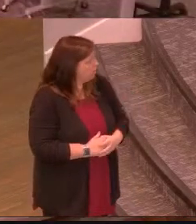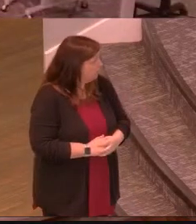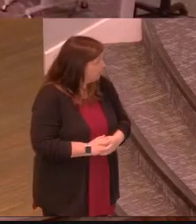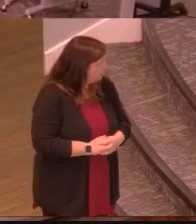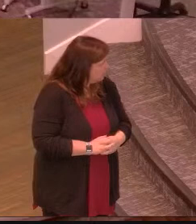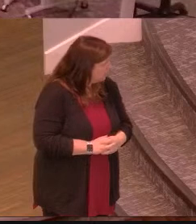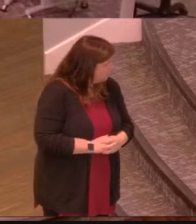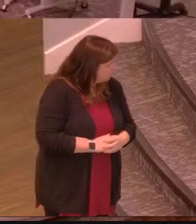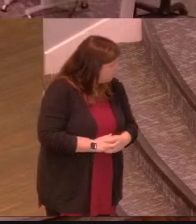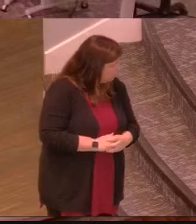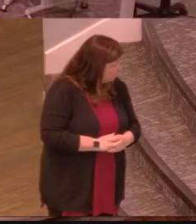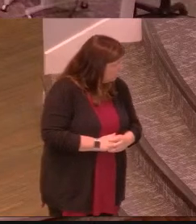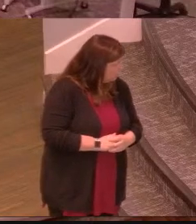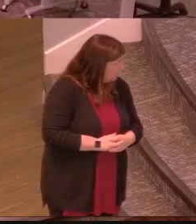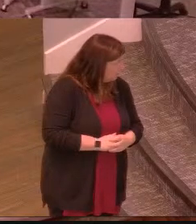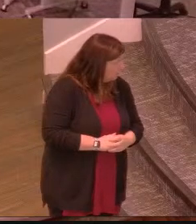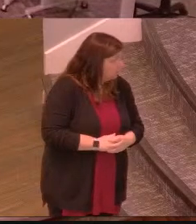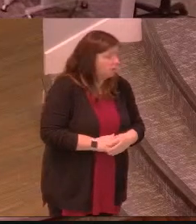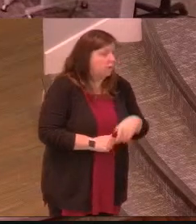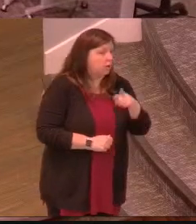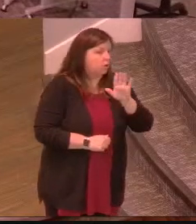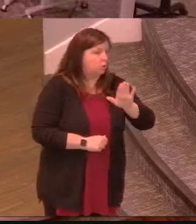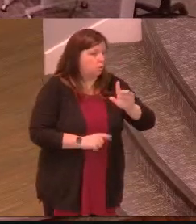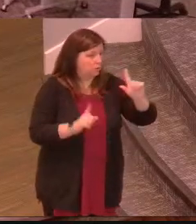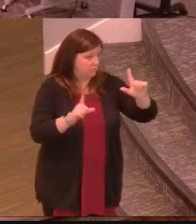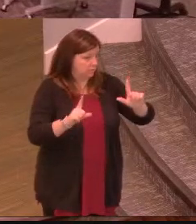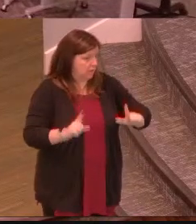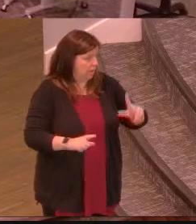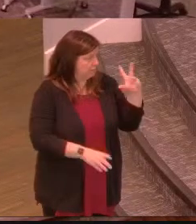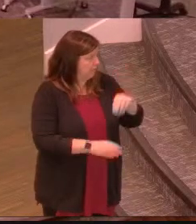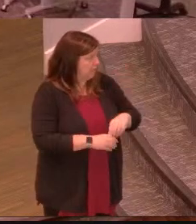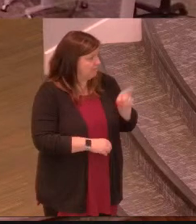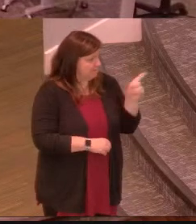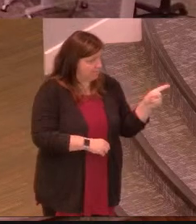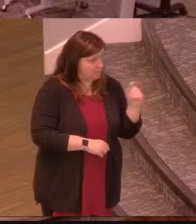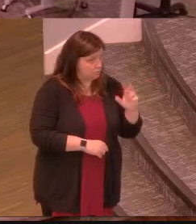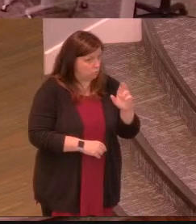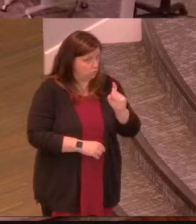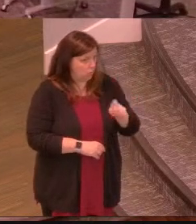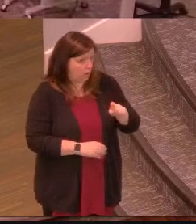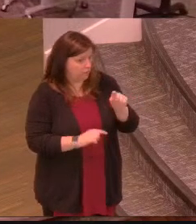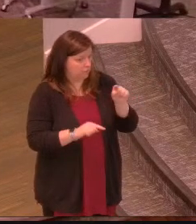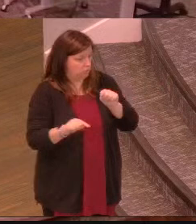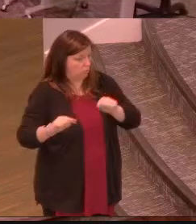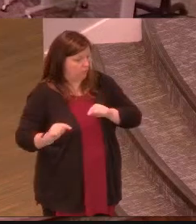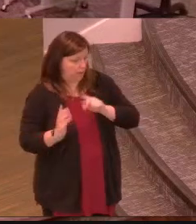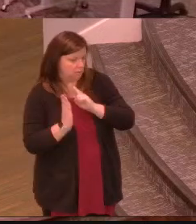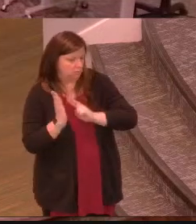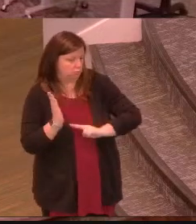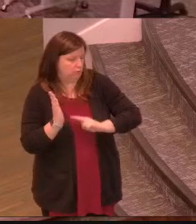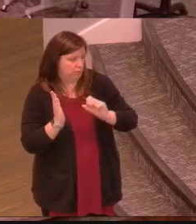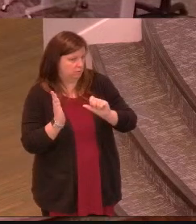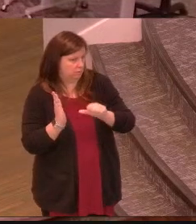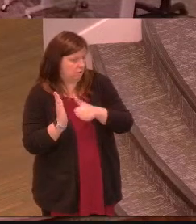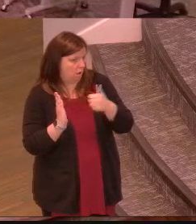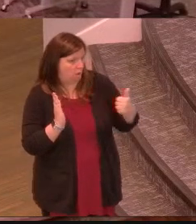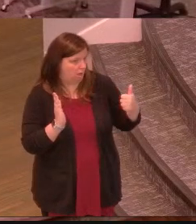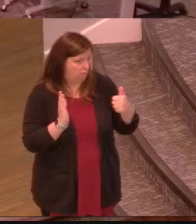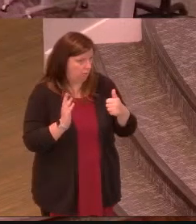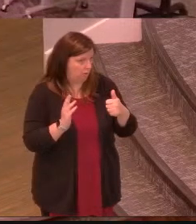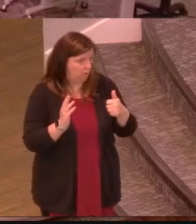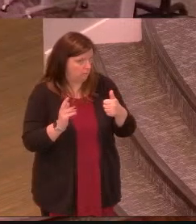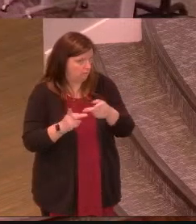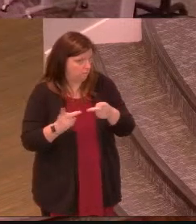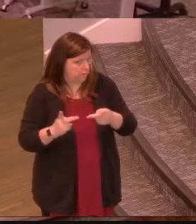But are the slides that you just went through a part of this, or do I need to get my computer out and look at them? The slides are a